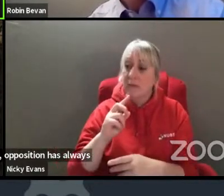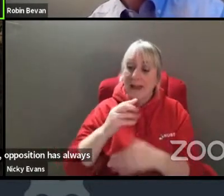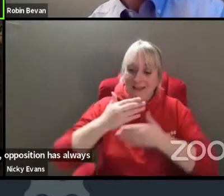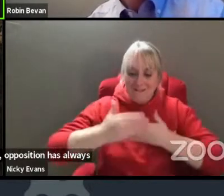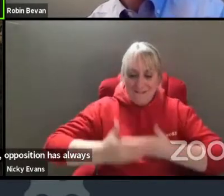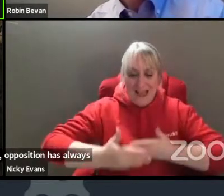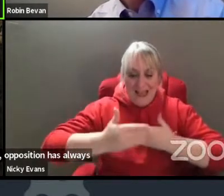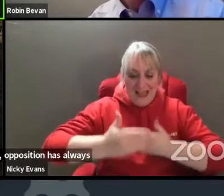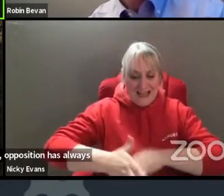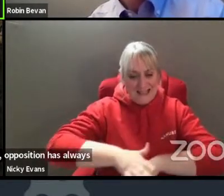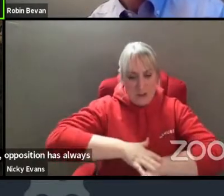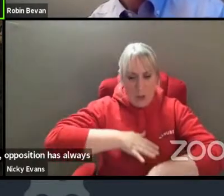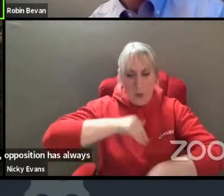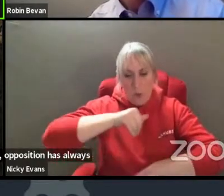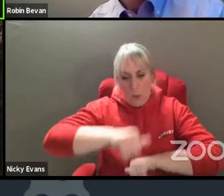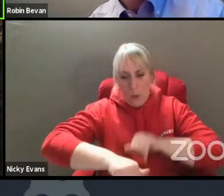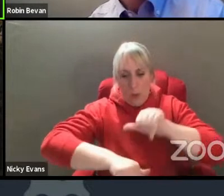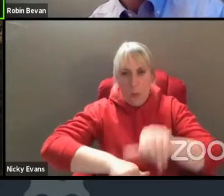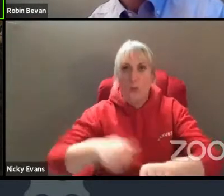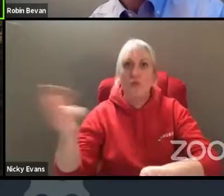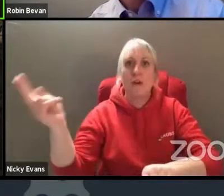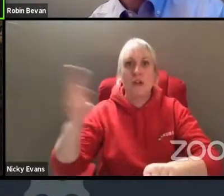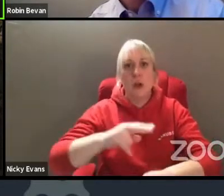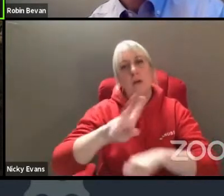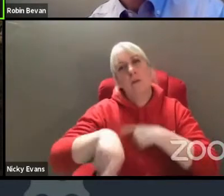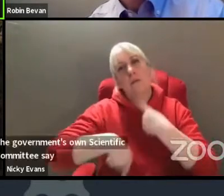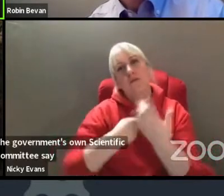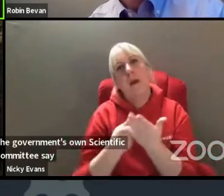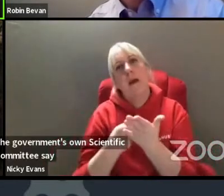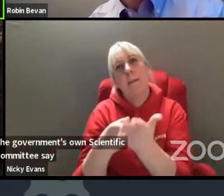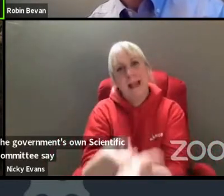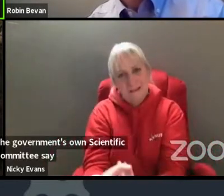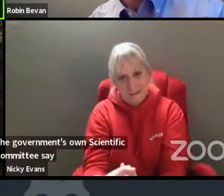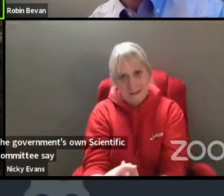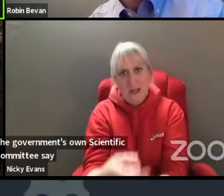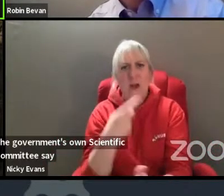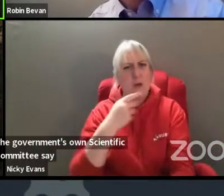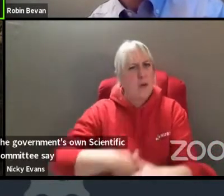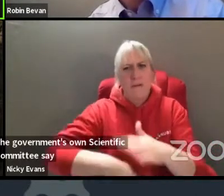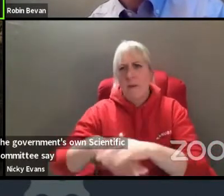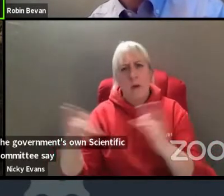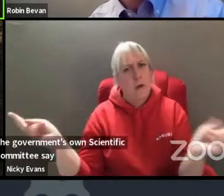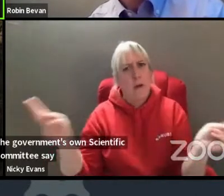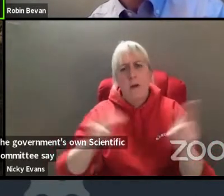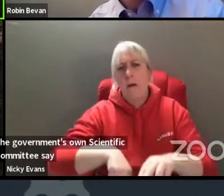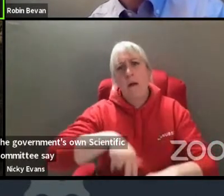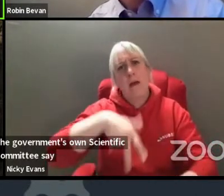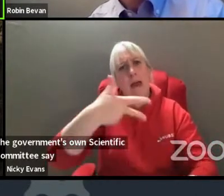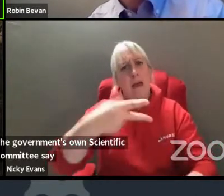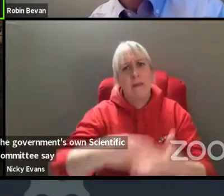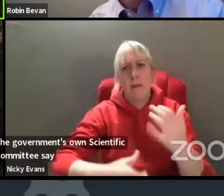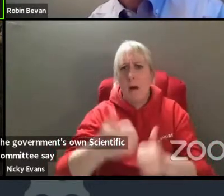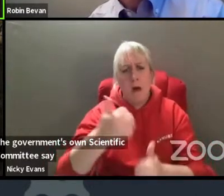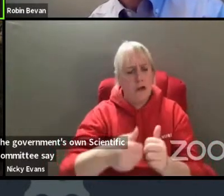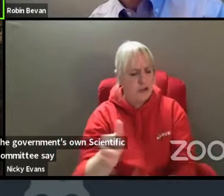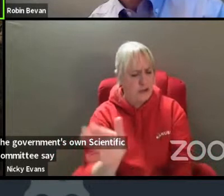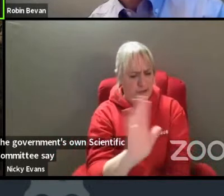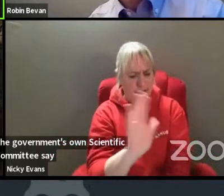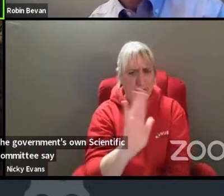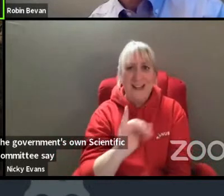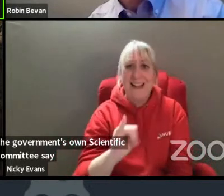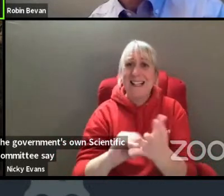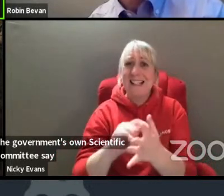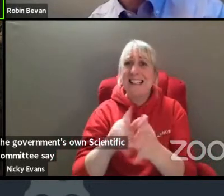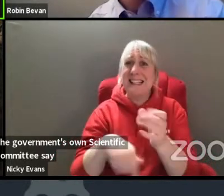with some primary year groups going back from the 8th of March. SAGE recommended this phased return because the scientists